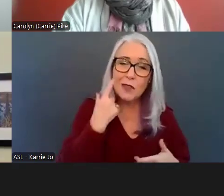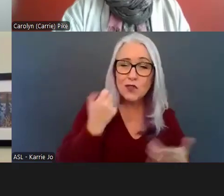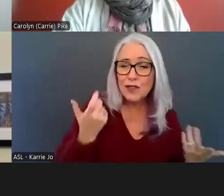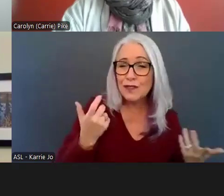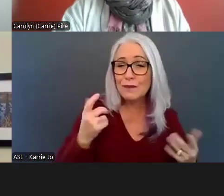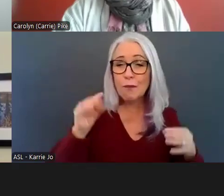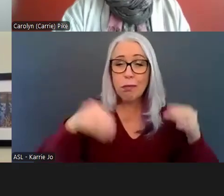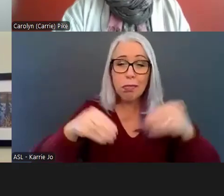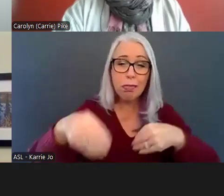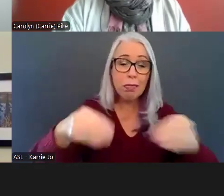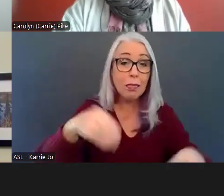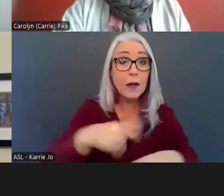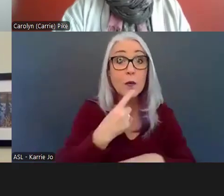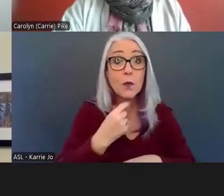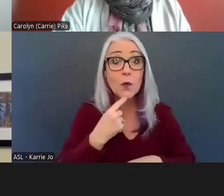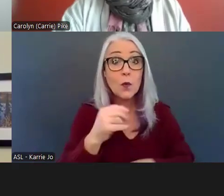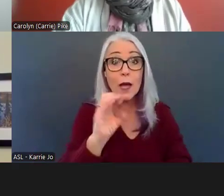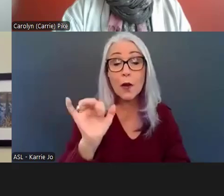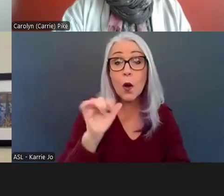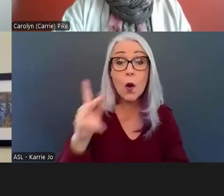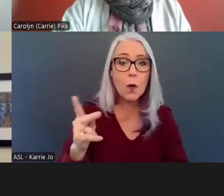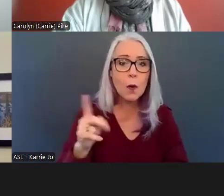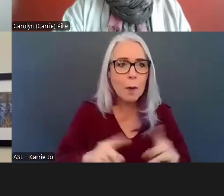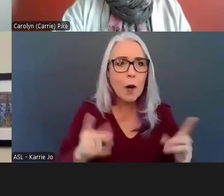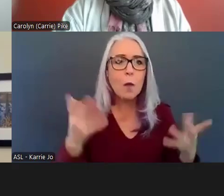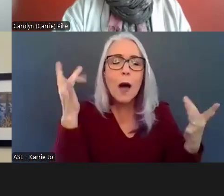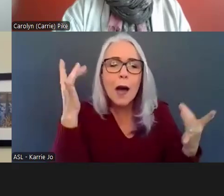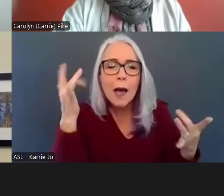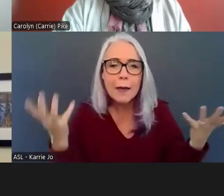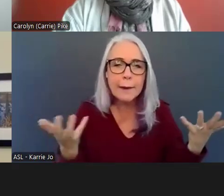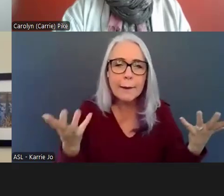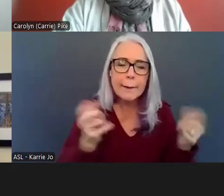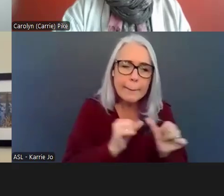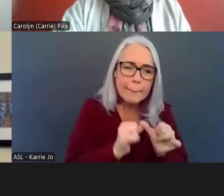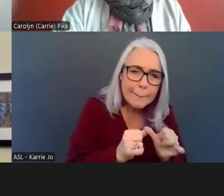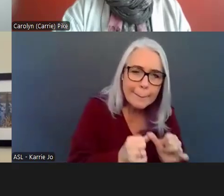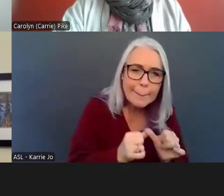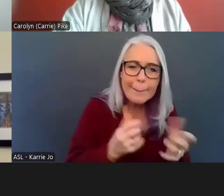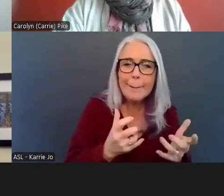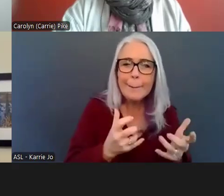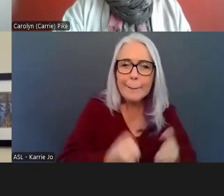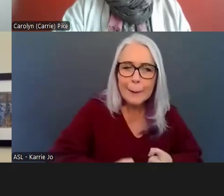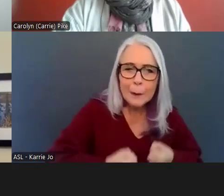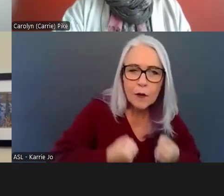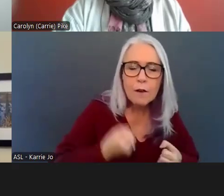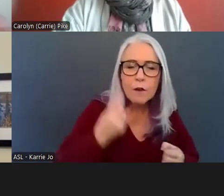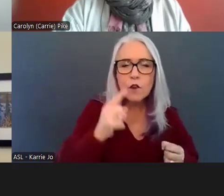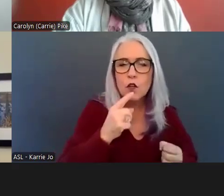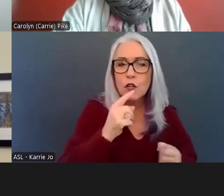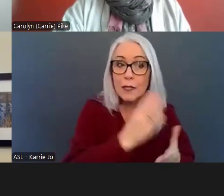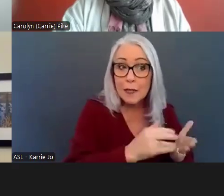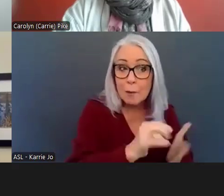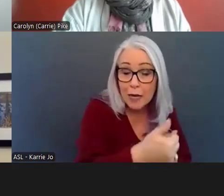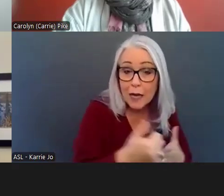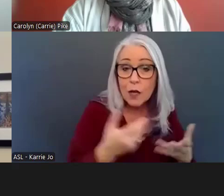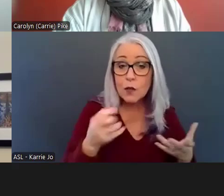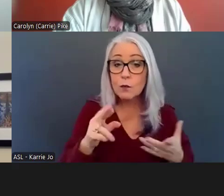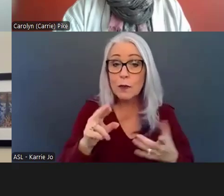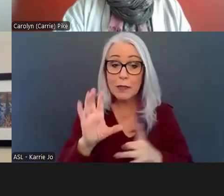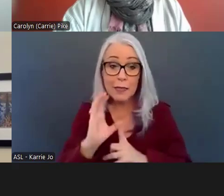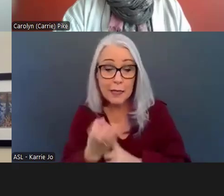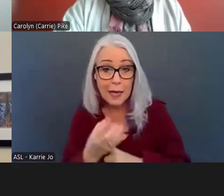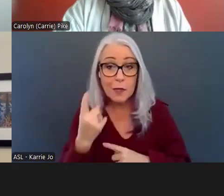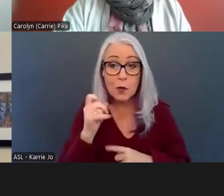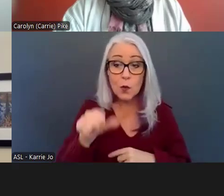it, but does it make sense? Is it going to provide some redundancy to something else that we're losing due to climate or other